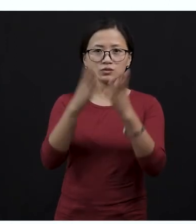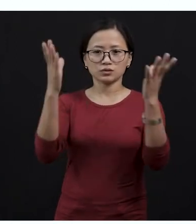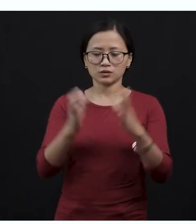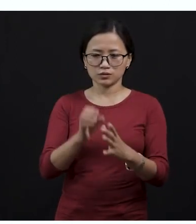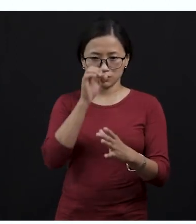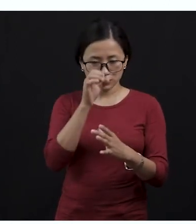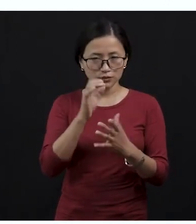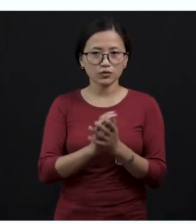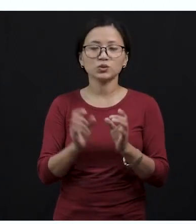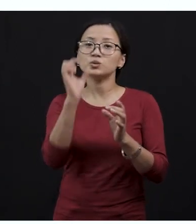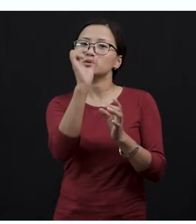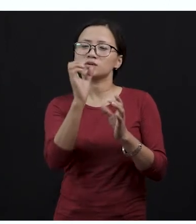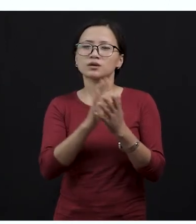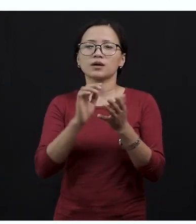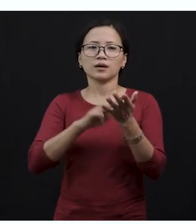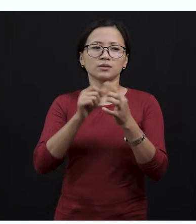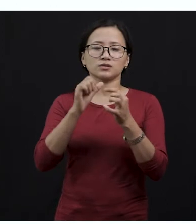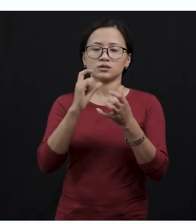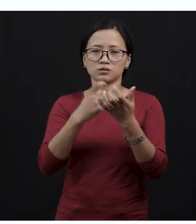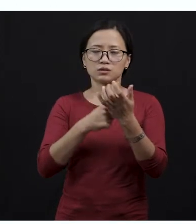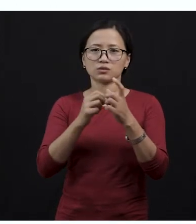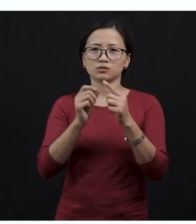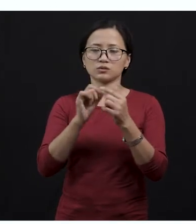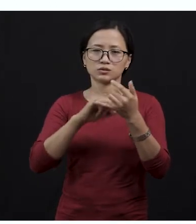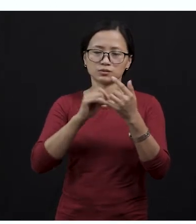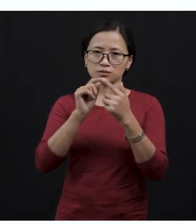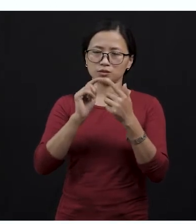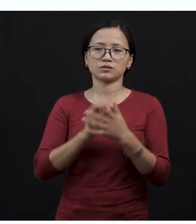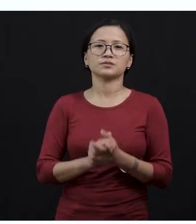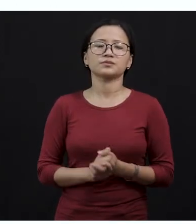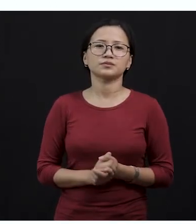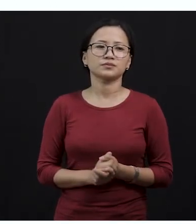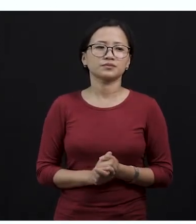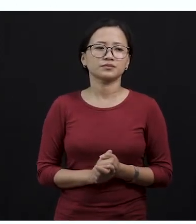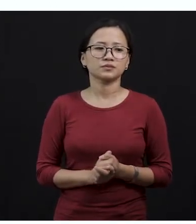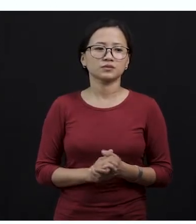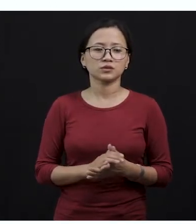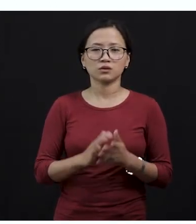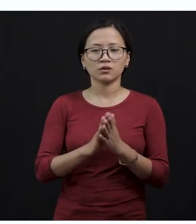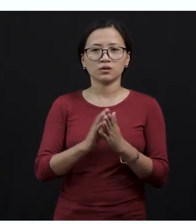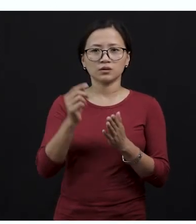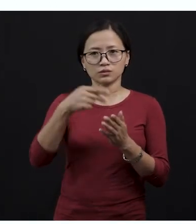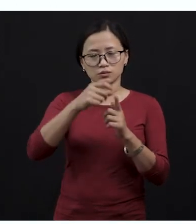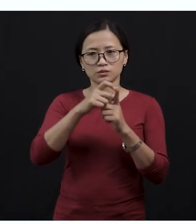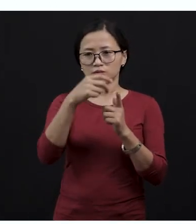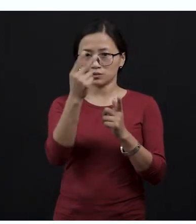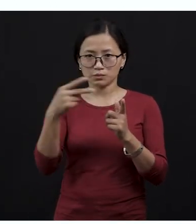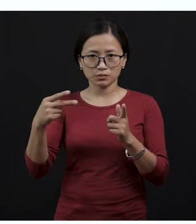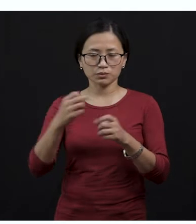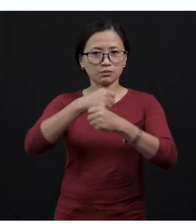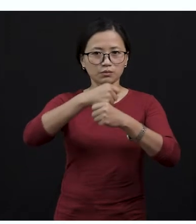a microscope. And what did he see? He saw, this is his actual drawing, okay? This is drawn by Robert